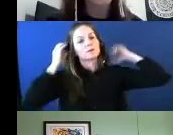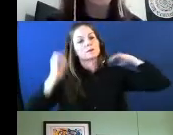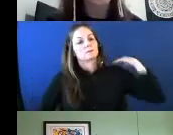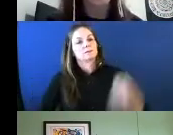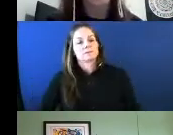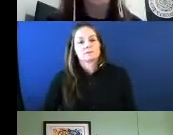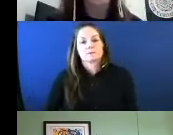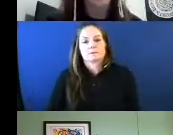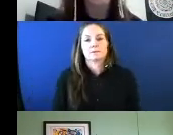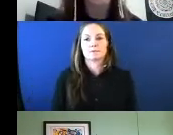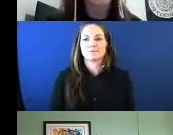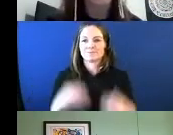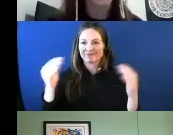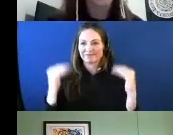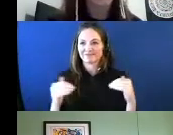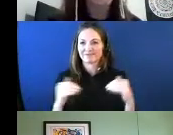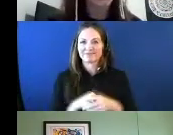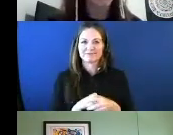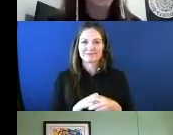So Brittany, you can go next slide, please.